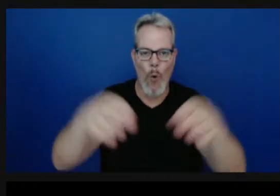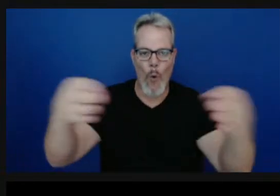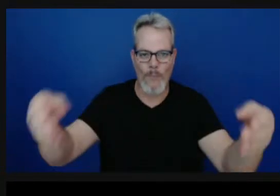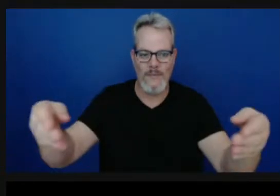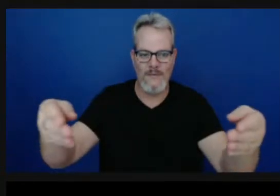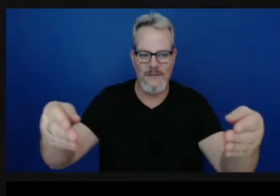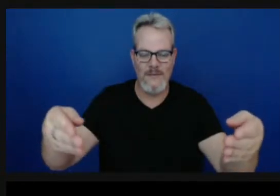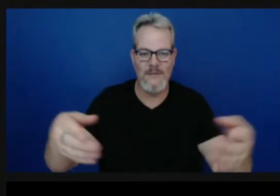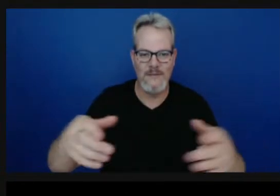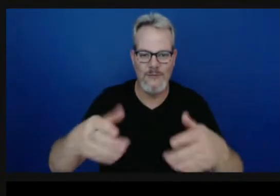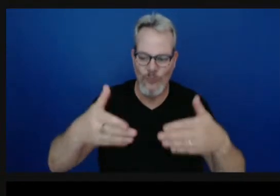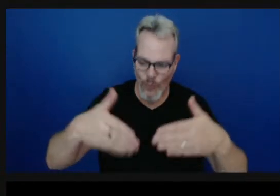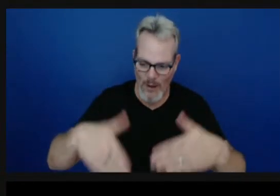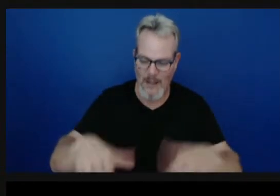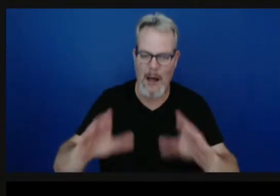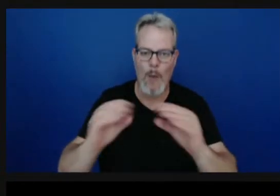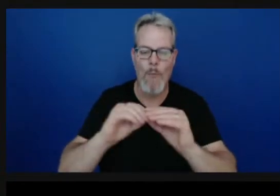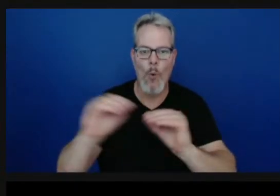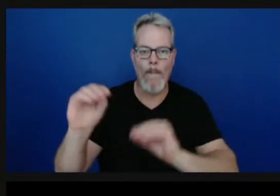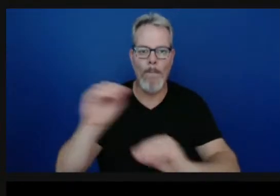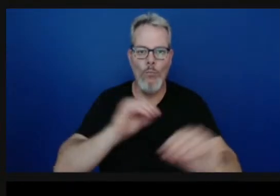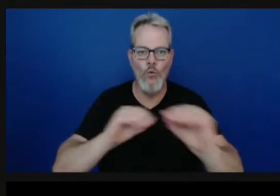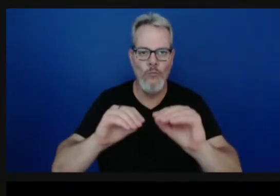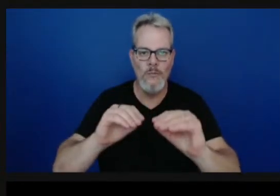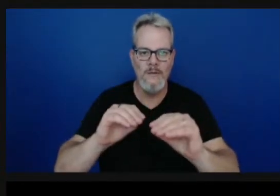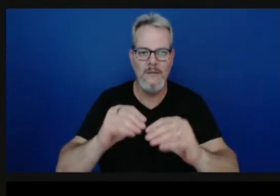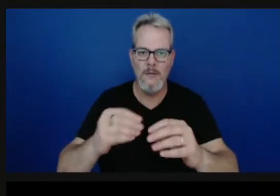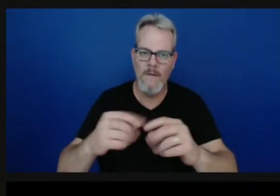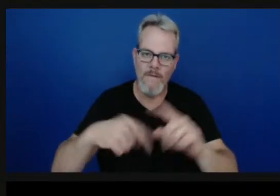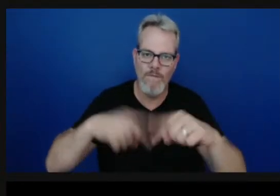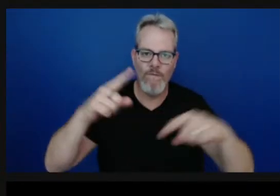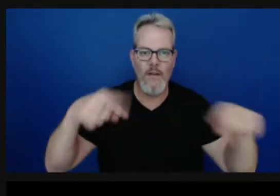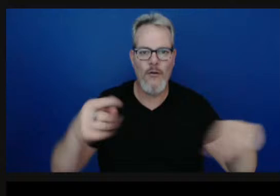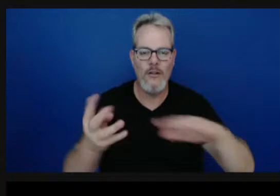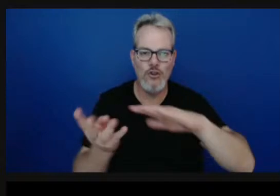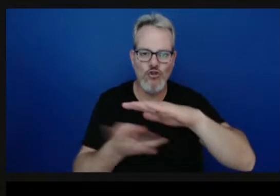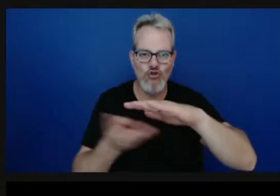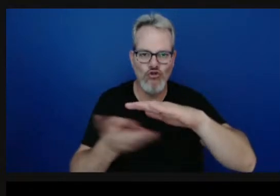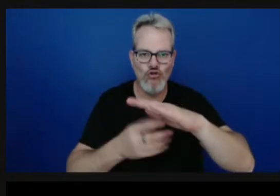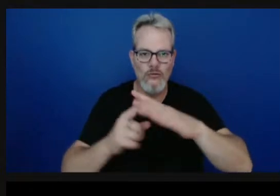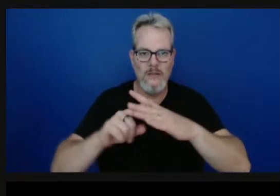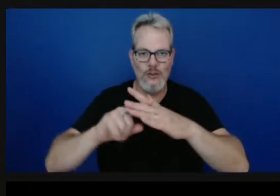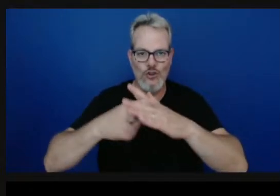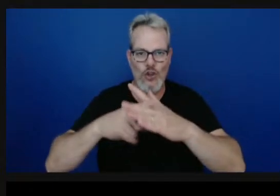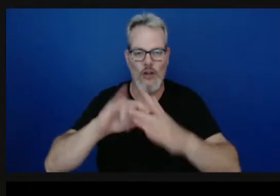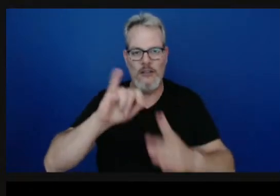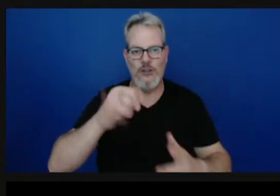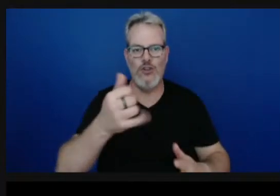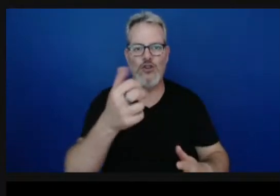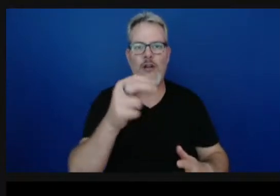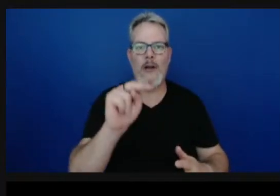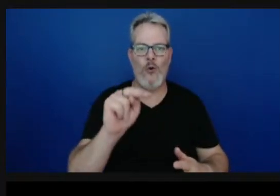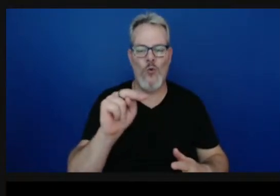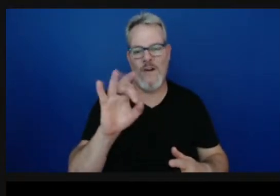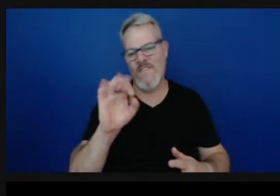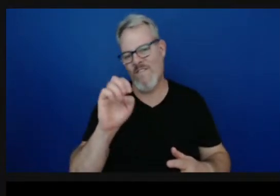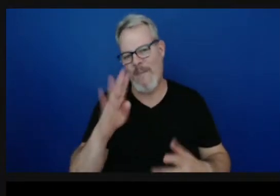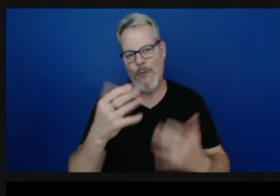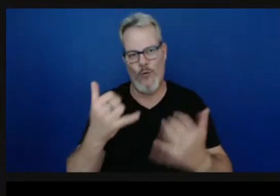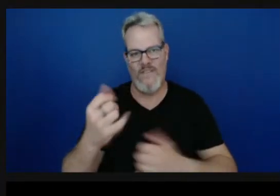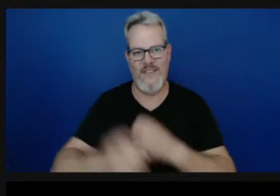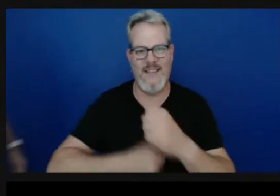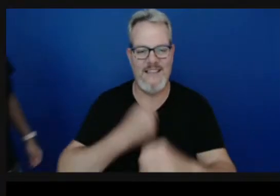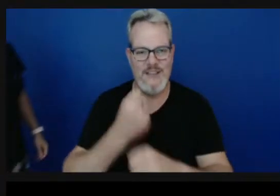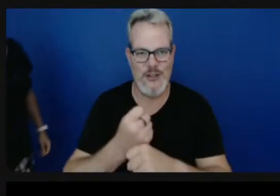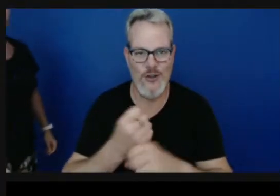swarms of earthquakes, further pulses of intrusion that culminated in January and February of this year, and is still ongoing, although more